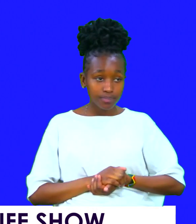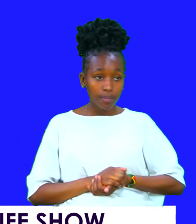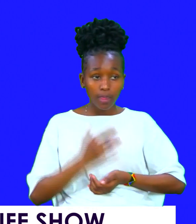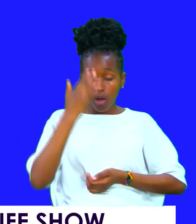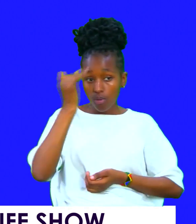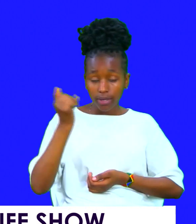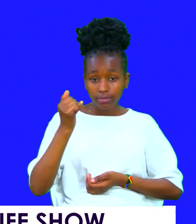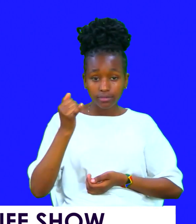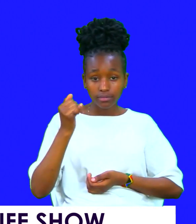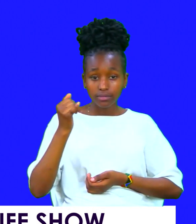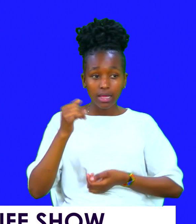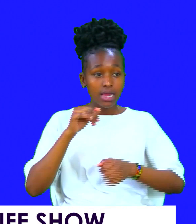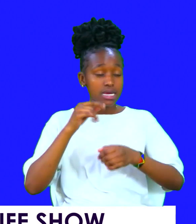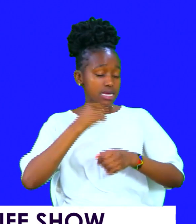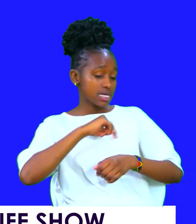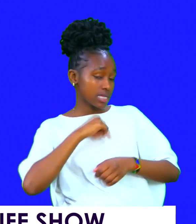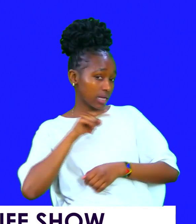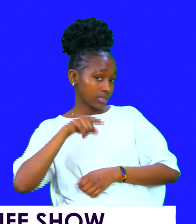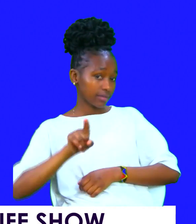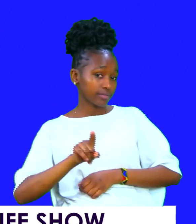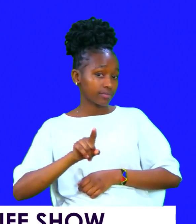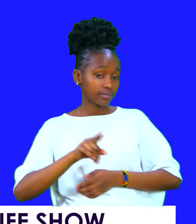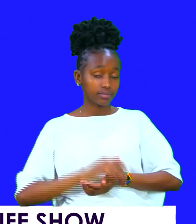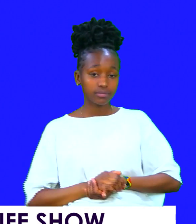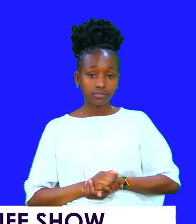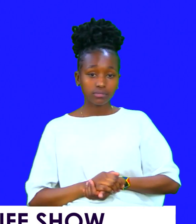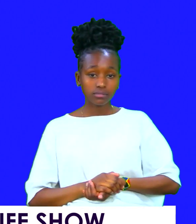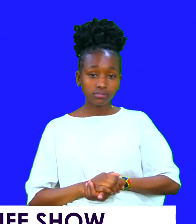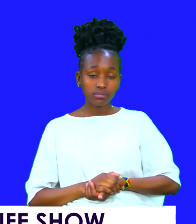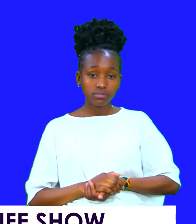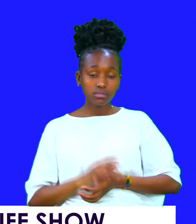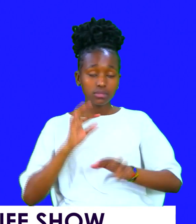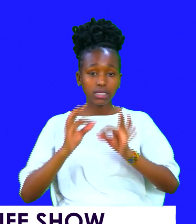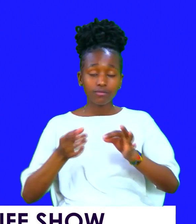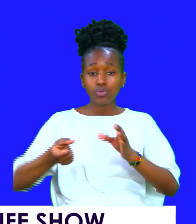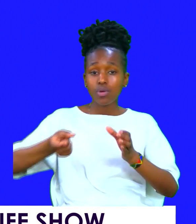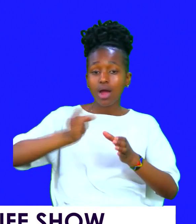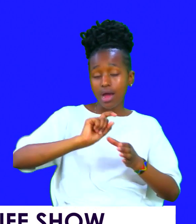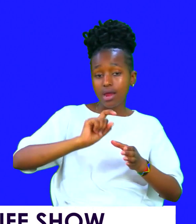Because inside of you, once value comes out,